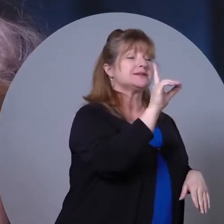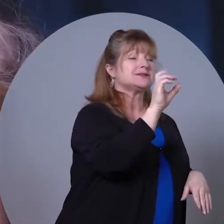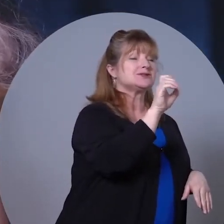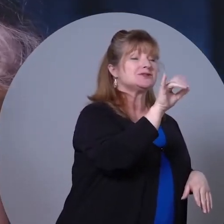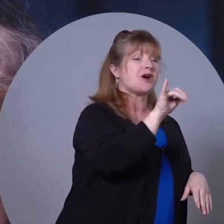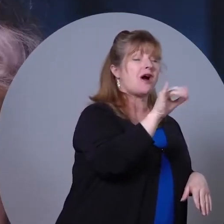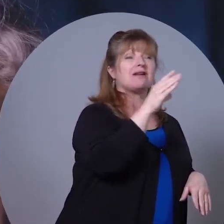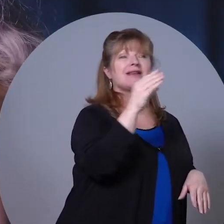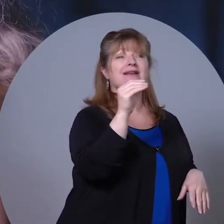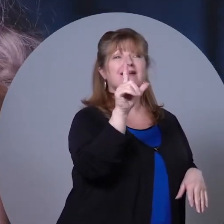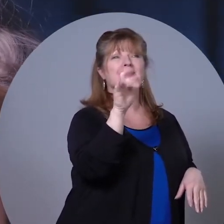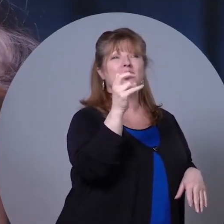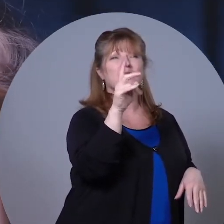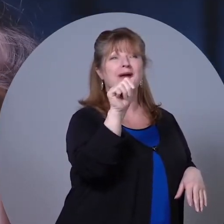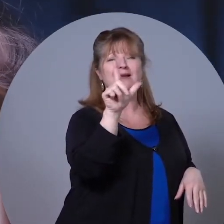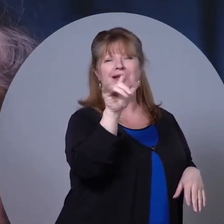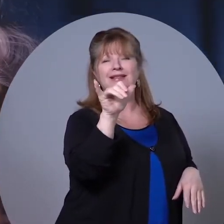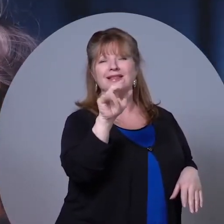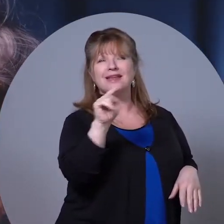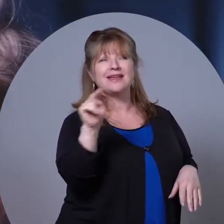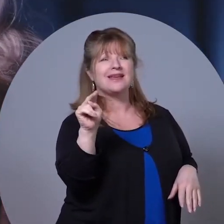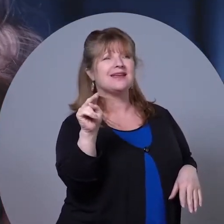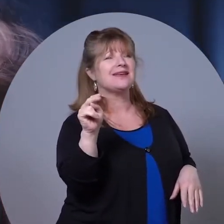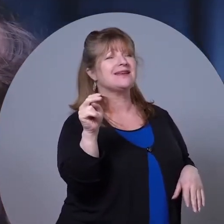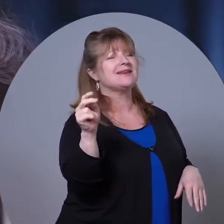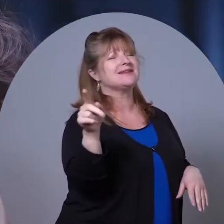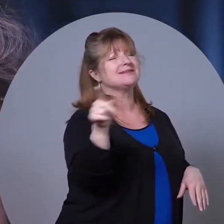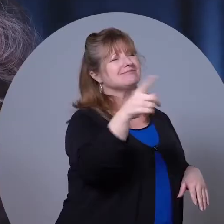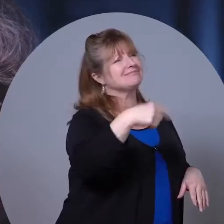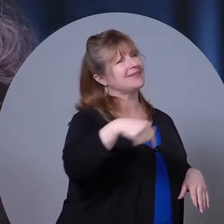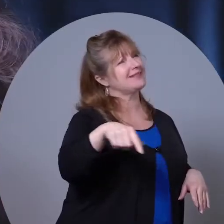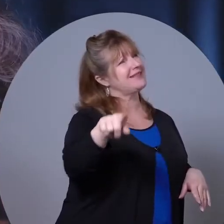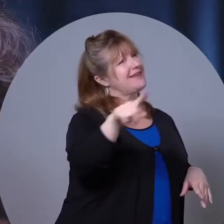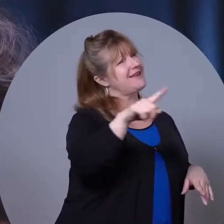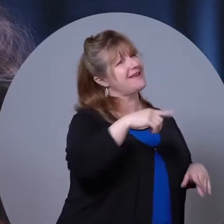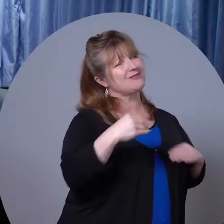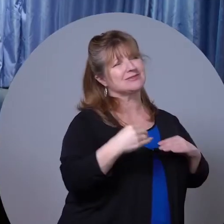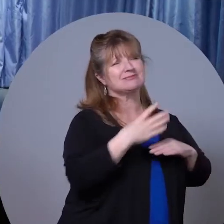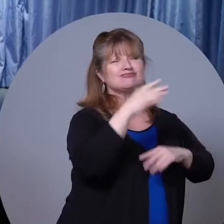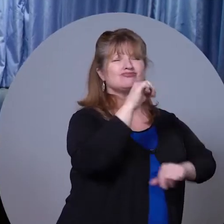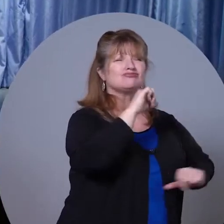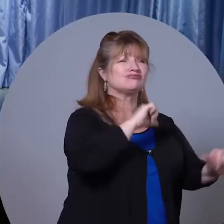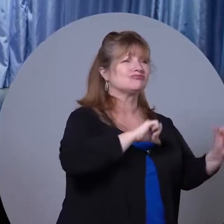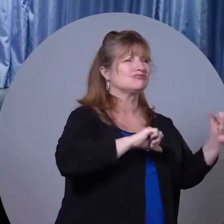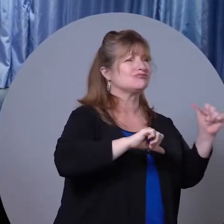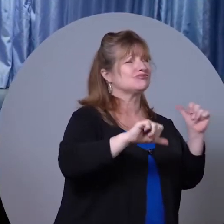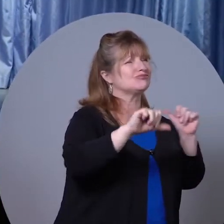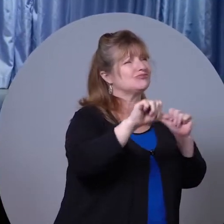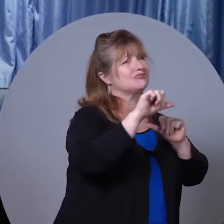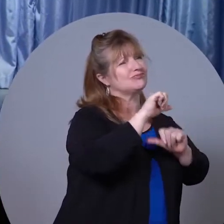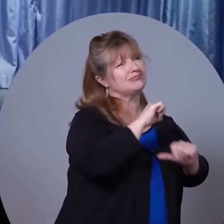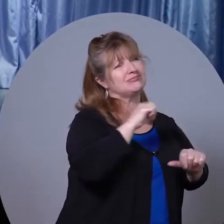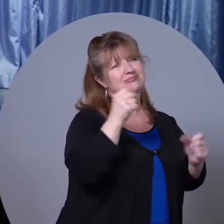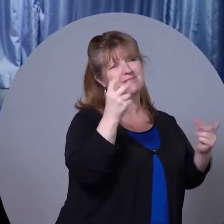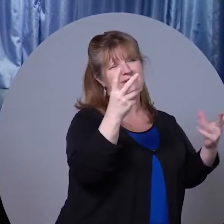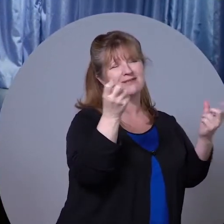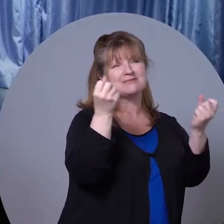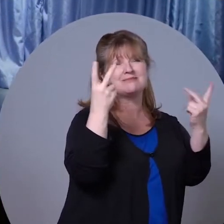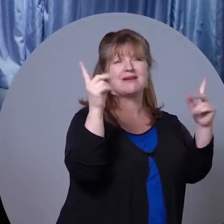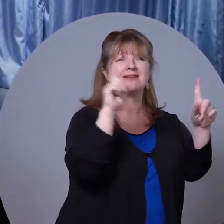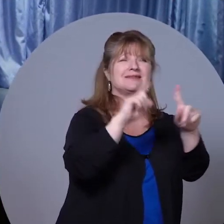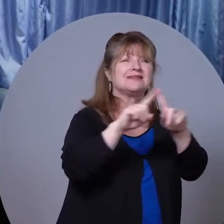Let's enjoy another song by Jenny Ann Mannan, 100 Ways to Beat the Blues, from her 2019 album, Carnies